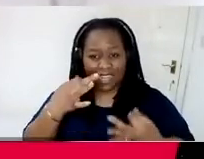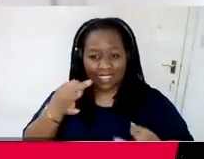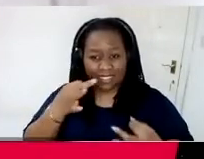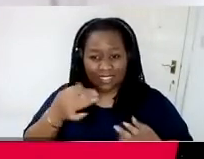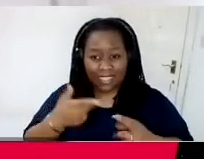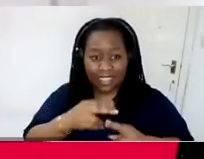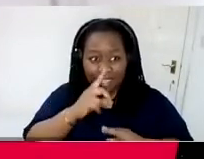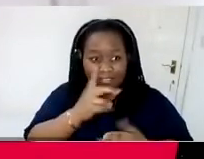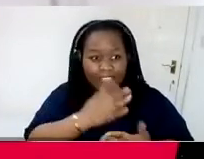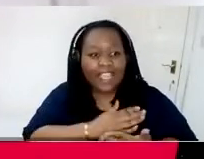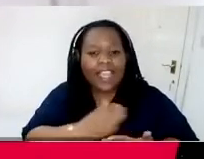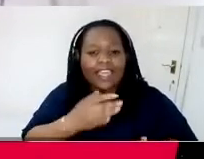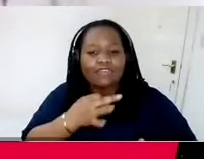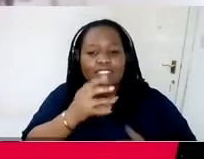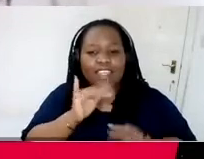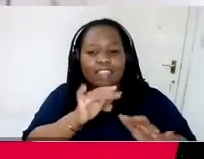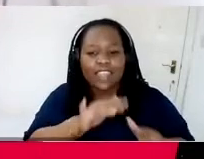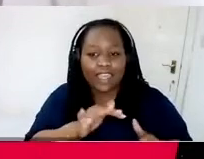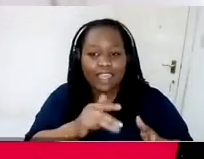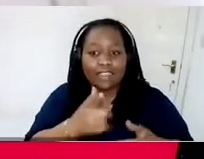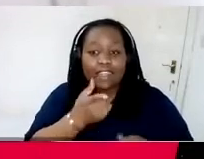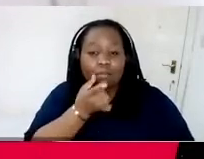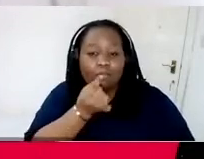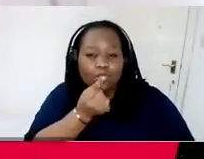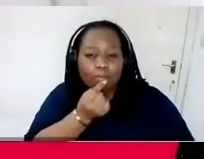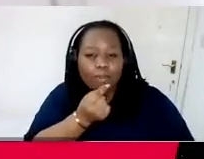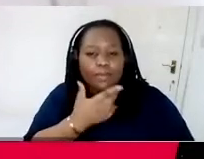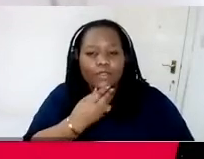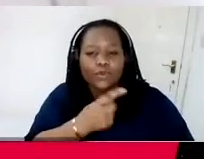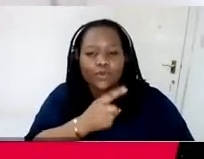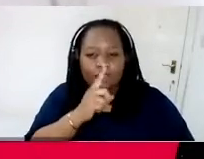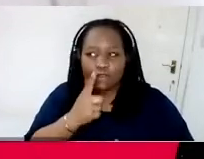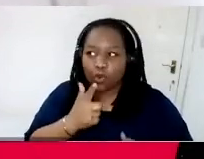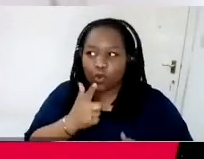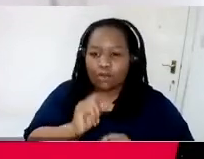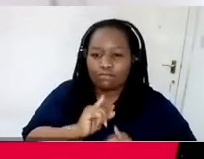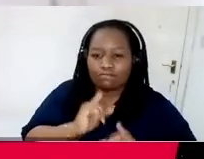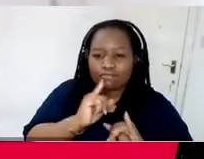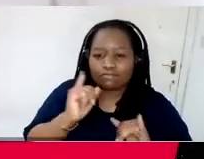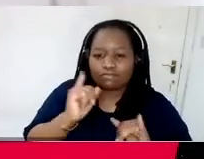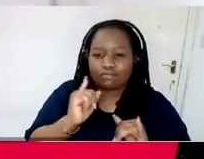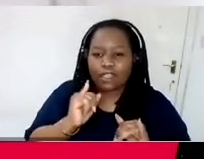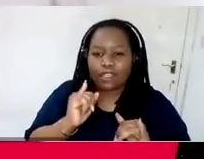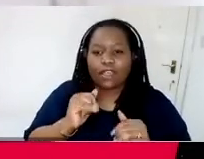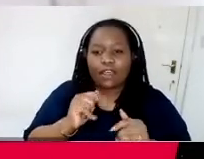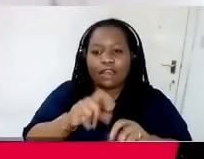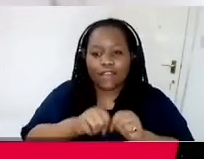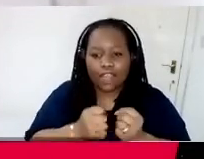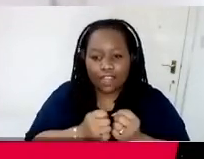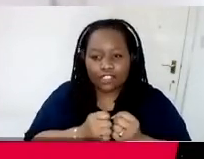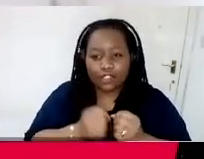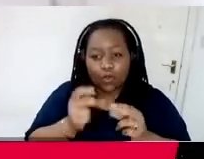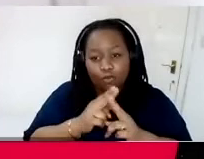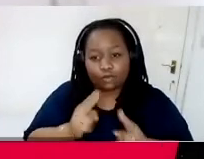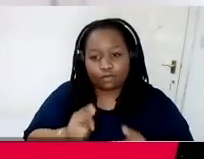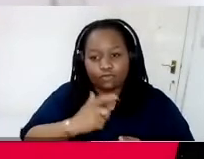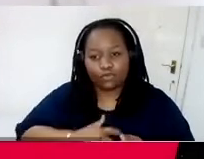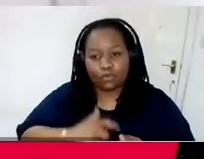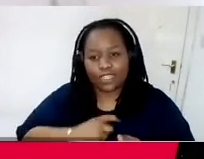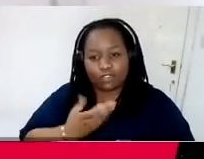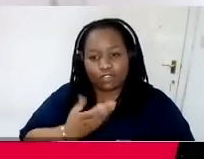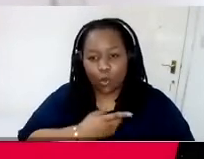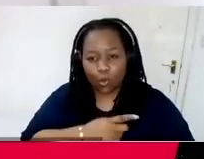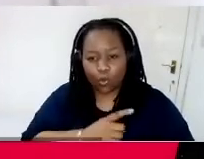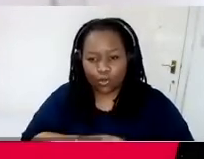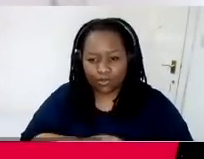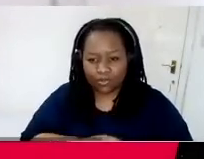a clear risk that they might be used in a serious violation of international humanitarian law. So it's based on